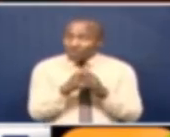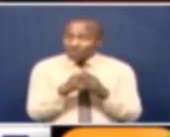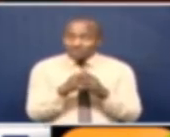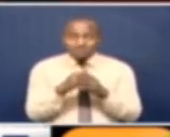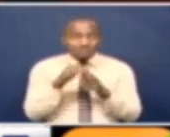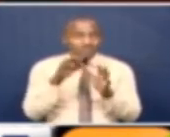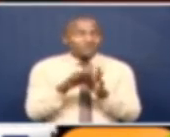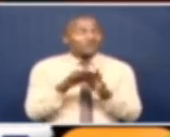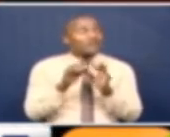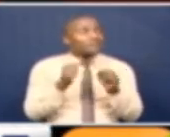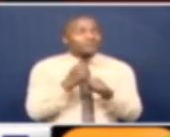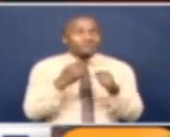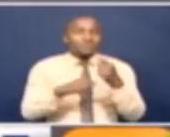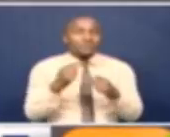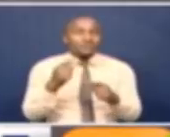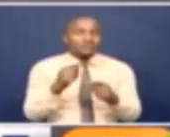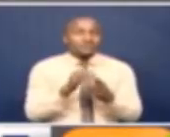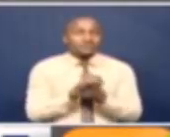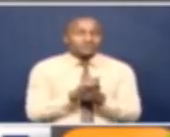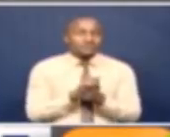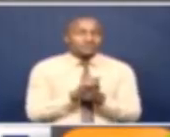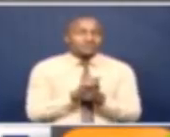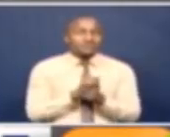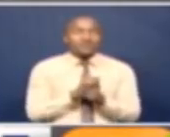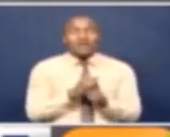not be in the Senate. So you don't care about the rest of us?